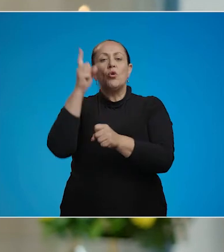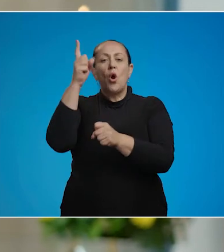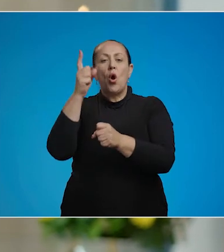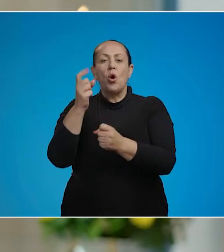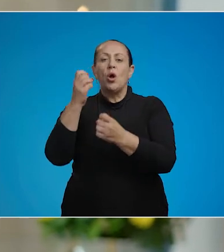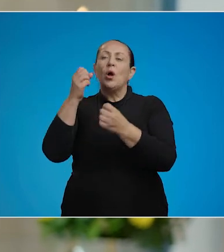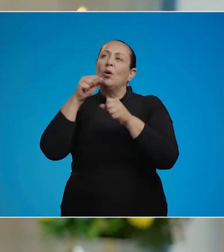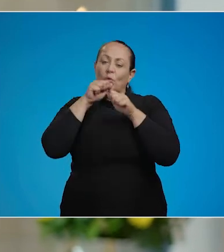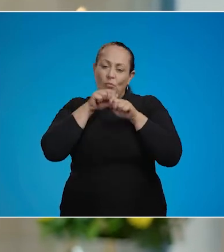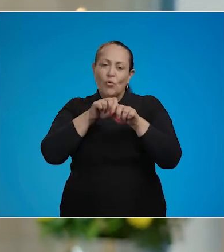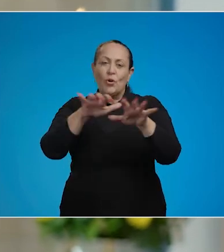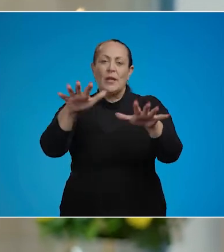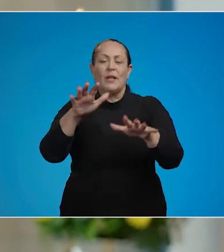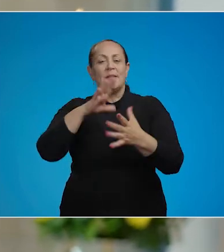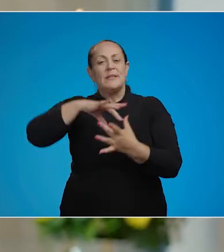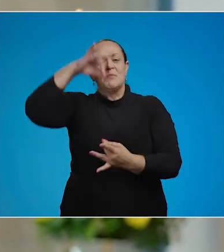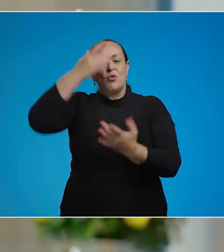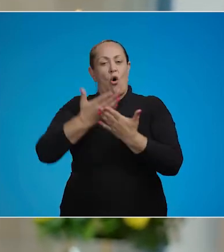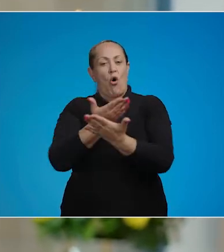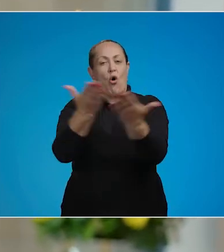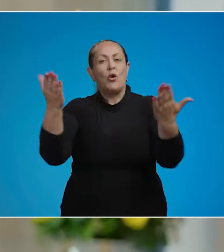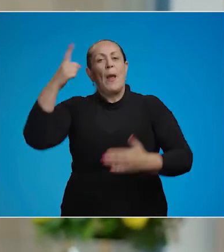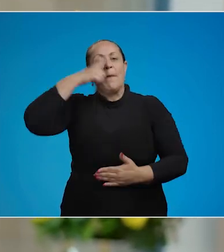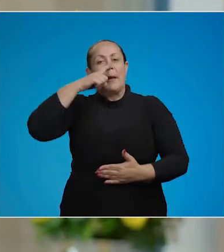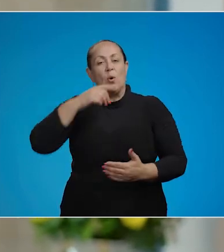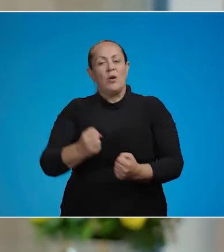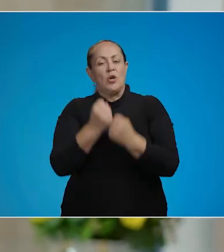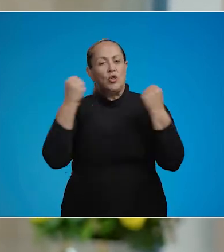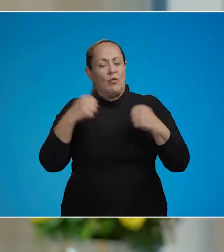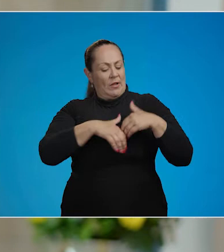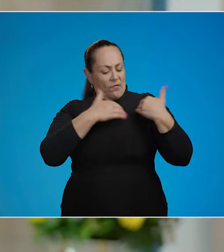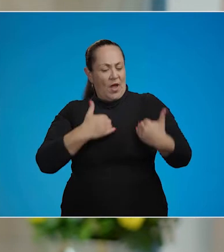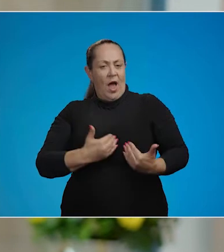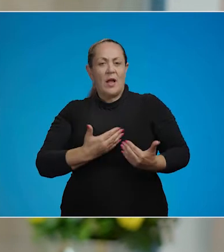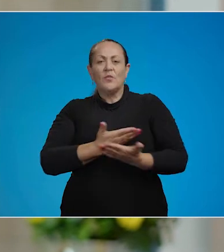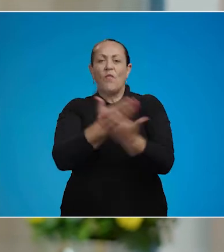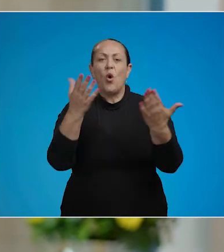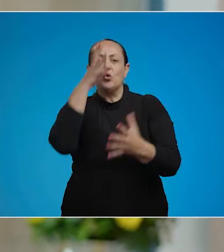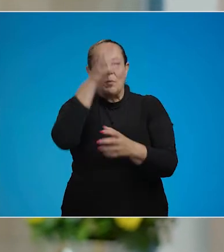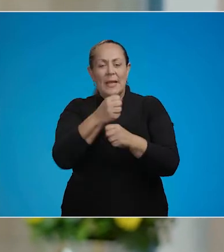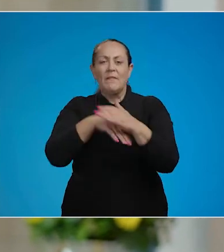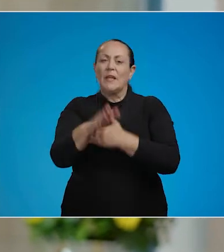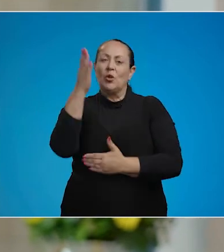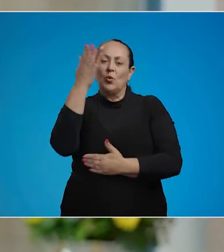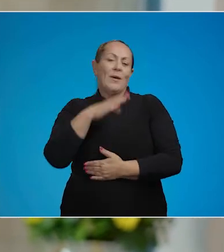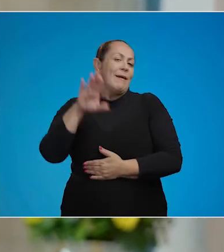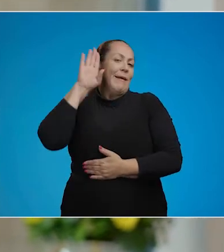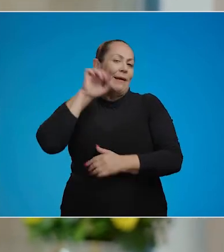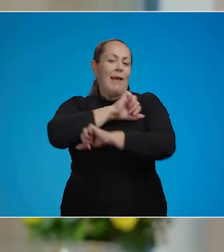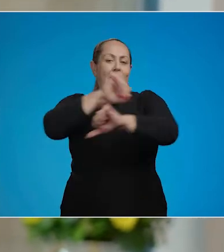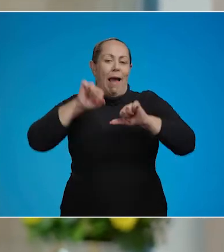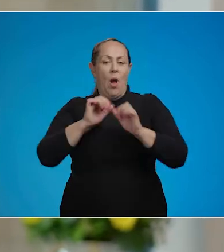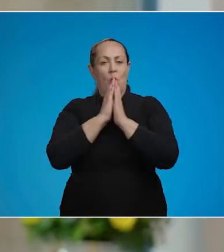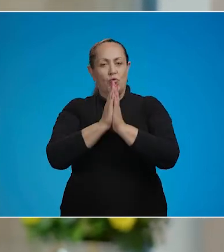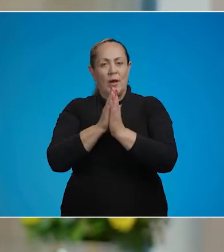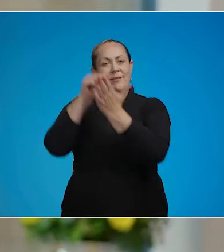God, you breathe your spirit on your people and strengthen the hearts of believers. Hear our prayers